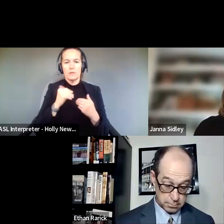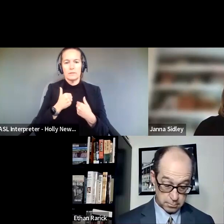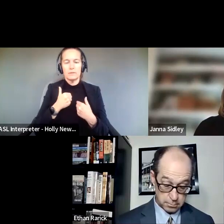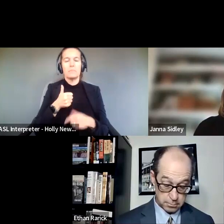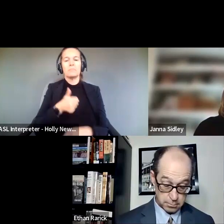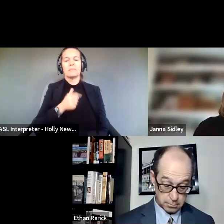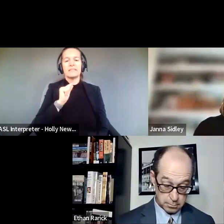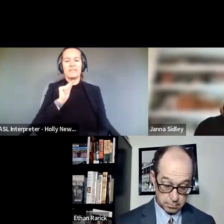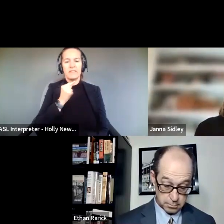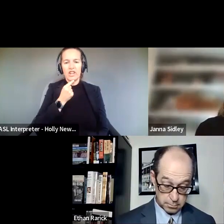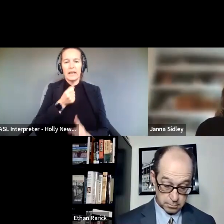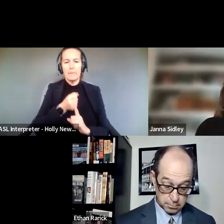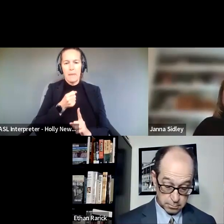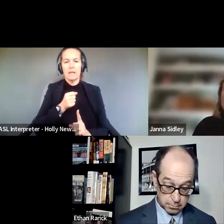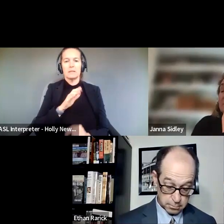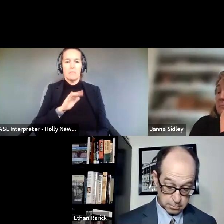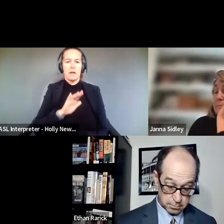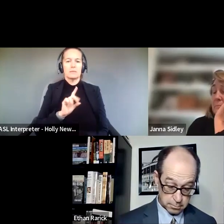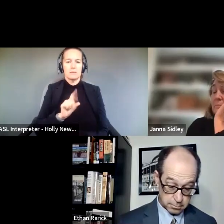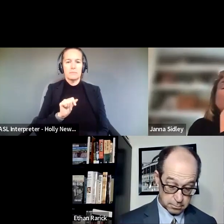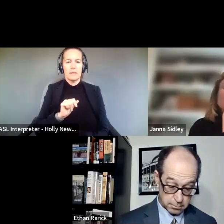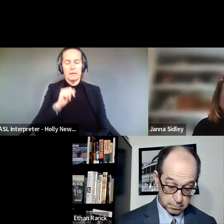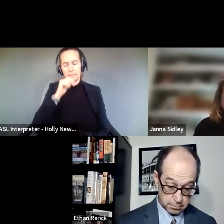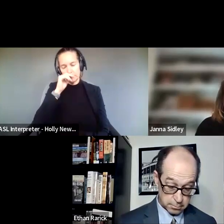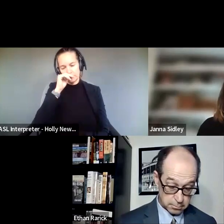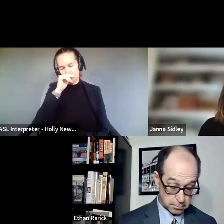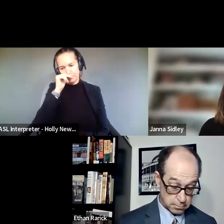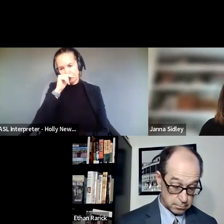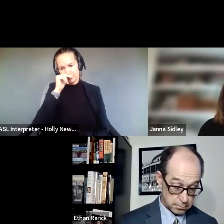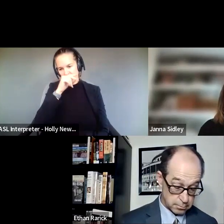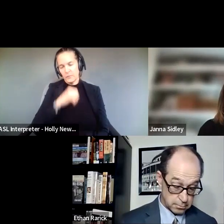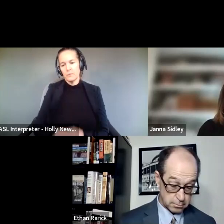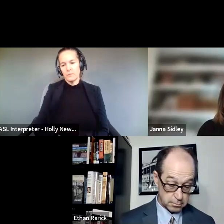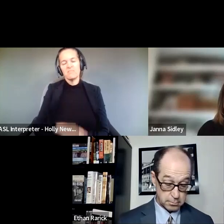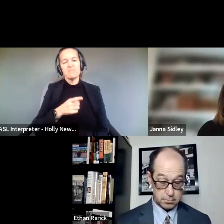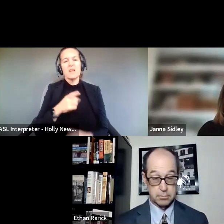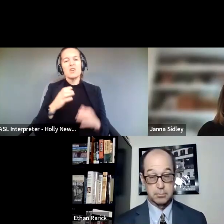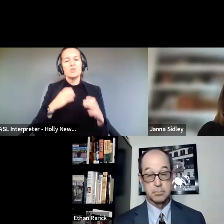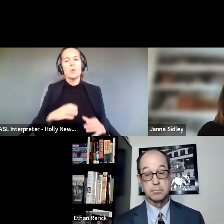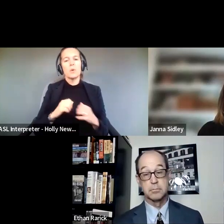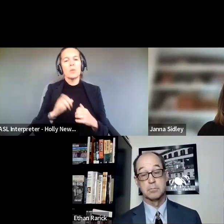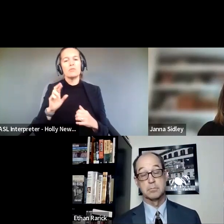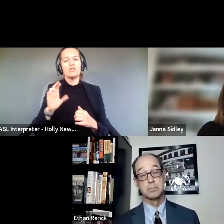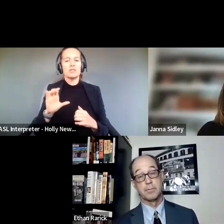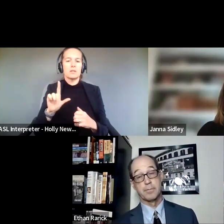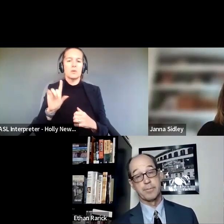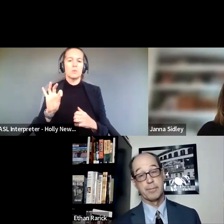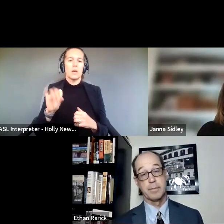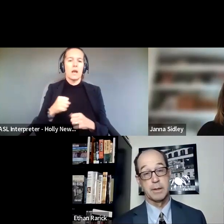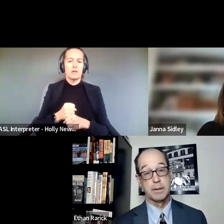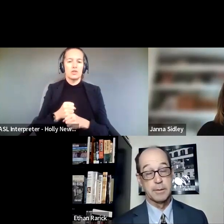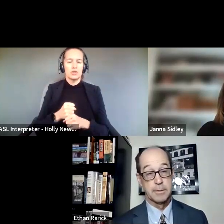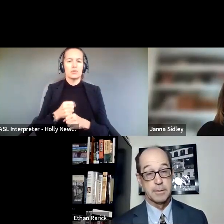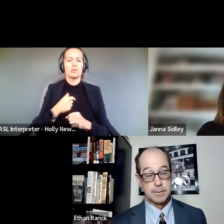severely impacted by his disability. He's been a consumer with Regional Center for 29 years. I have